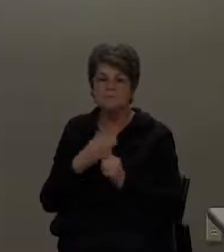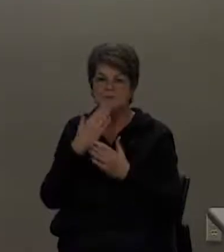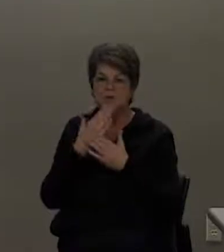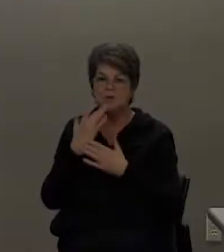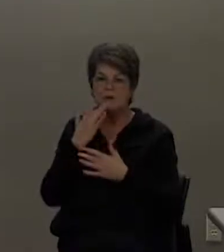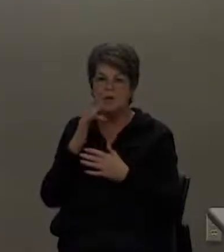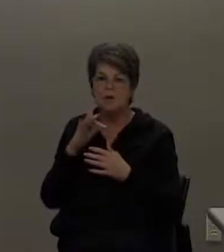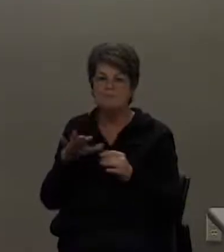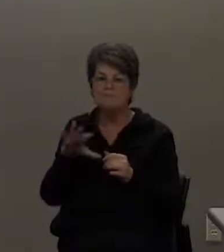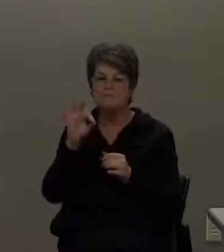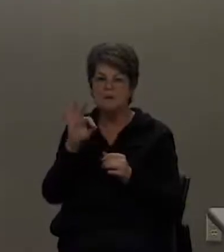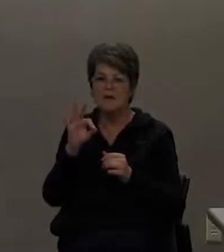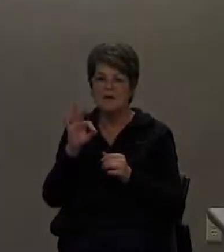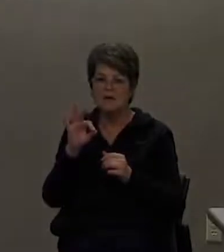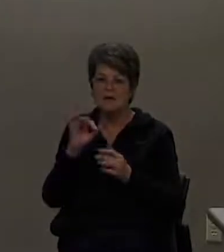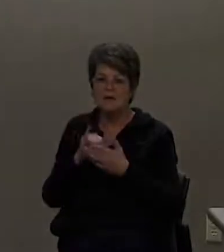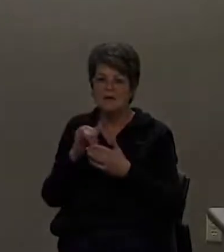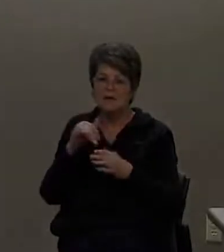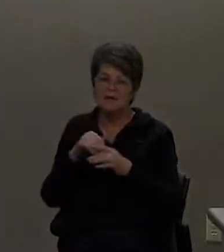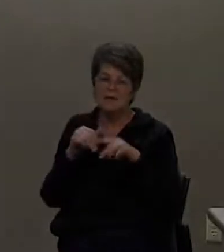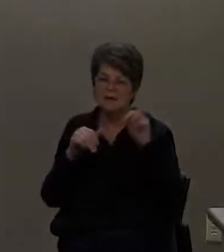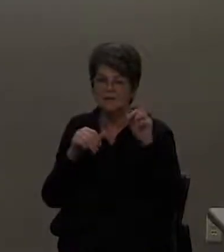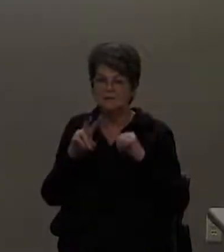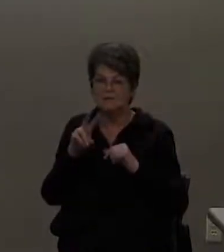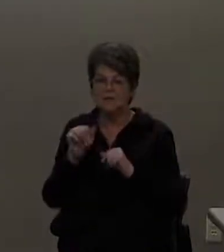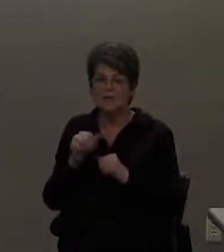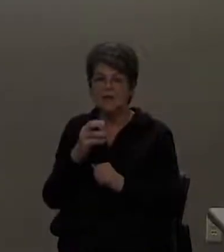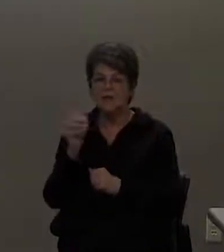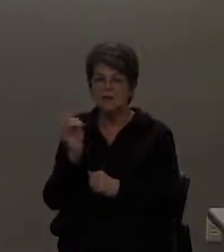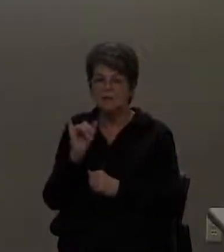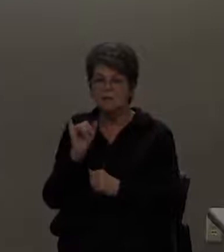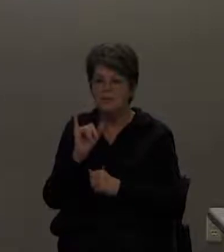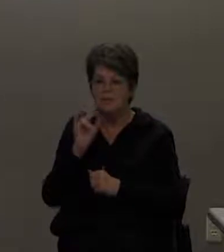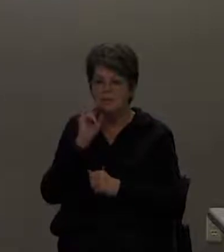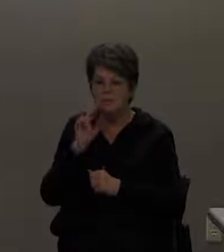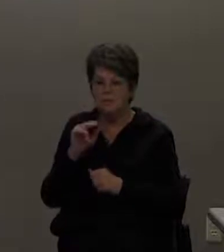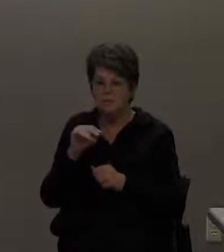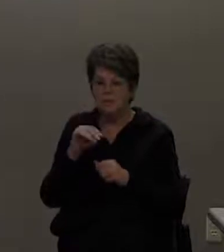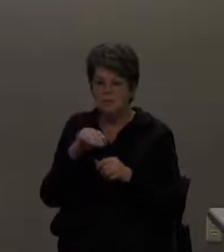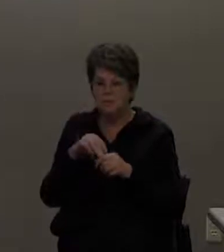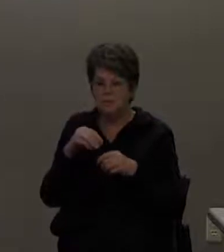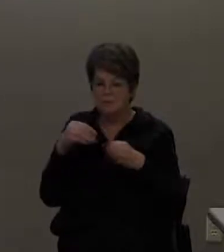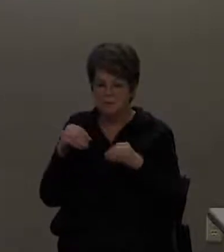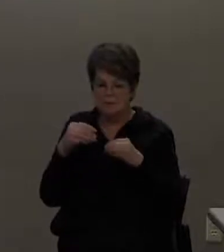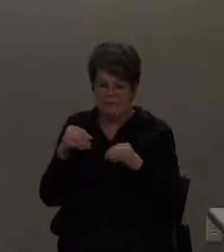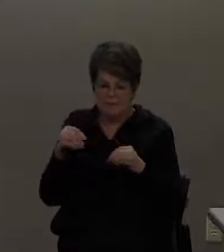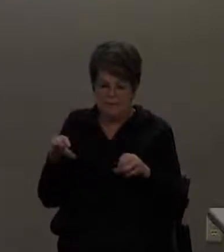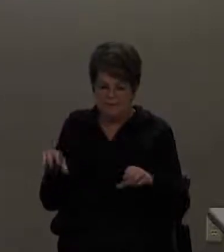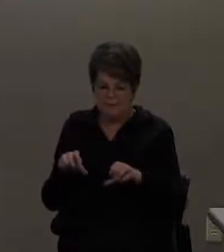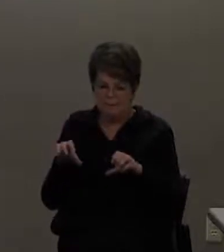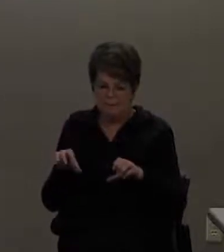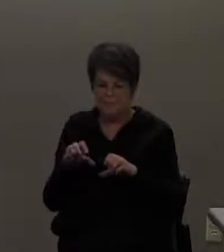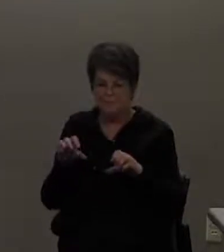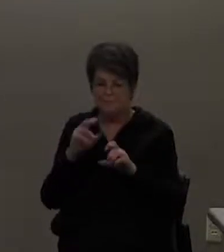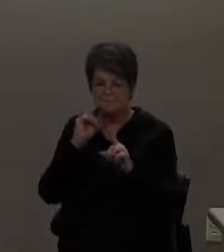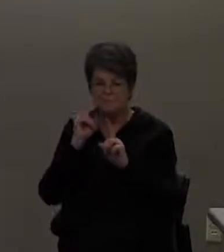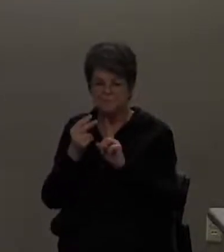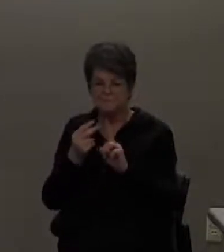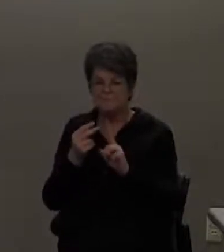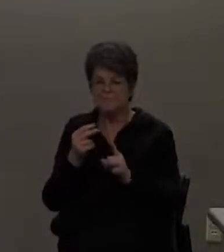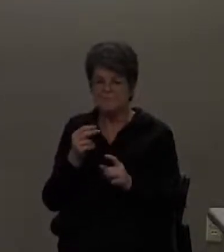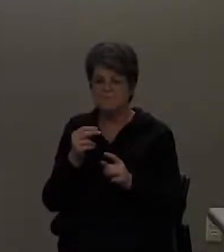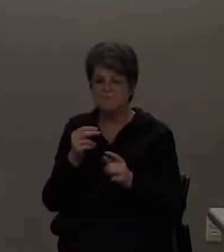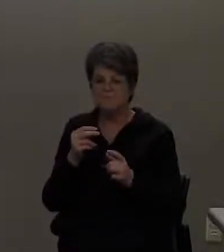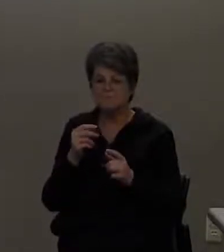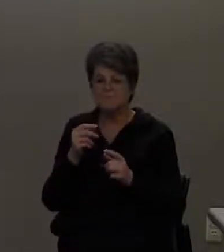luck on finding a house for that amount there. We also looked at it, you know, from a market performance perspective, and the takeaway here